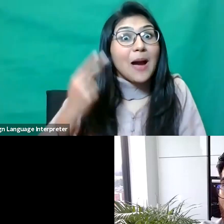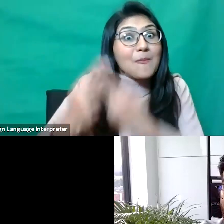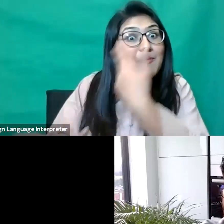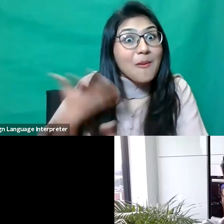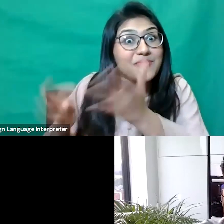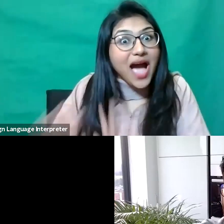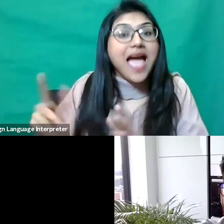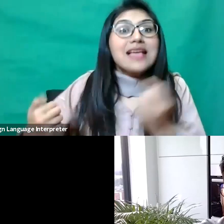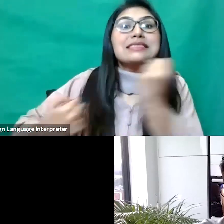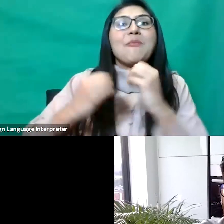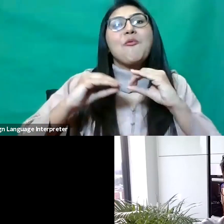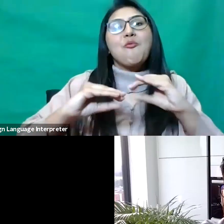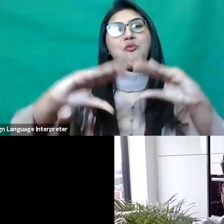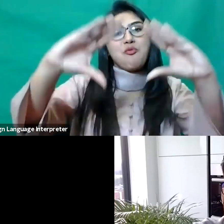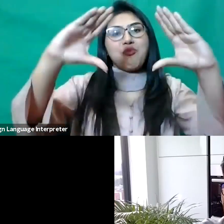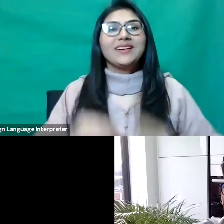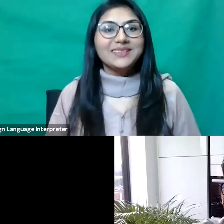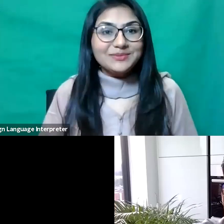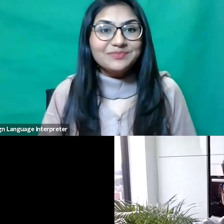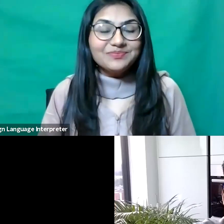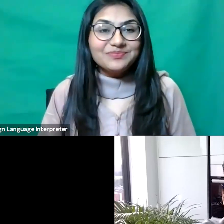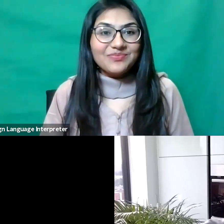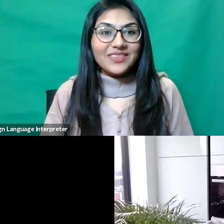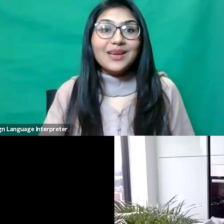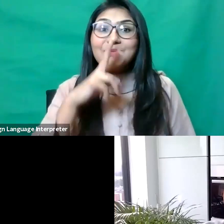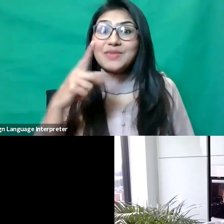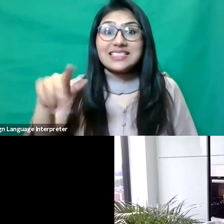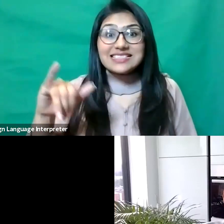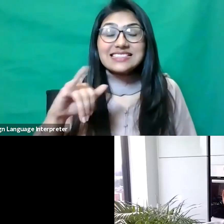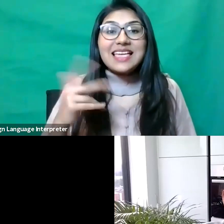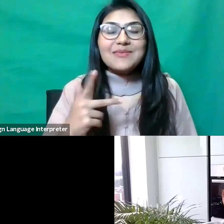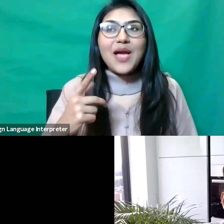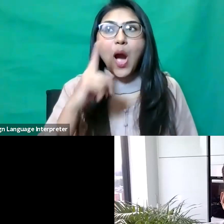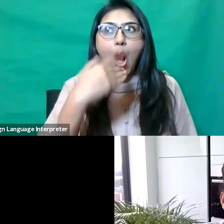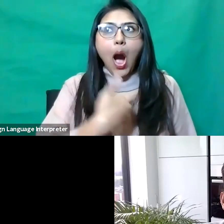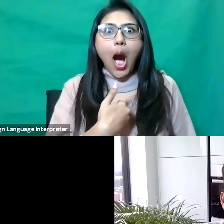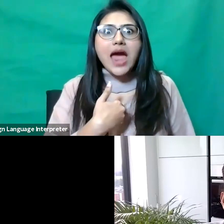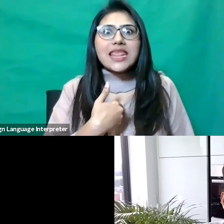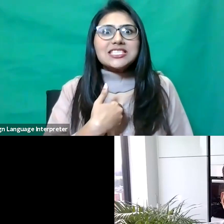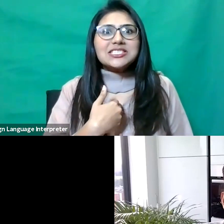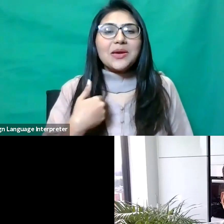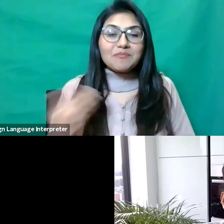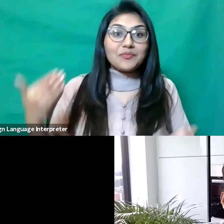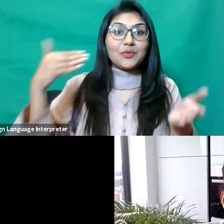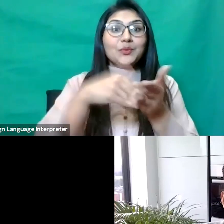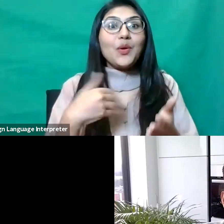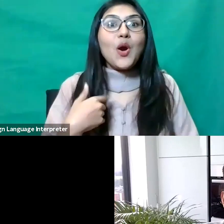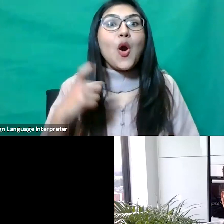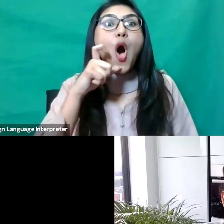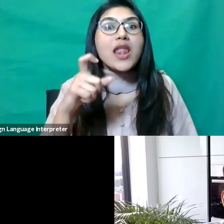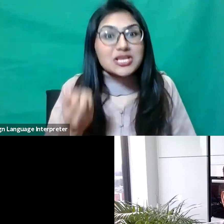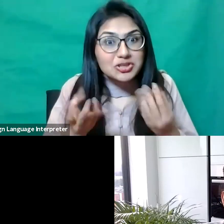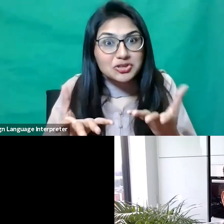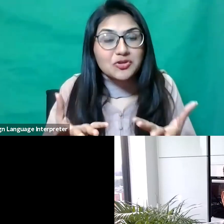Yeah, no, I feel like that kind of transition happened for me when I was in college. So I had to retake 1